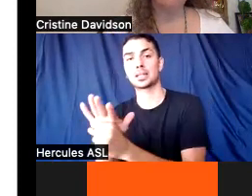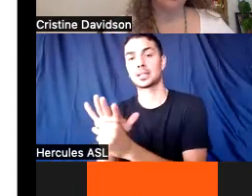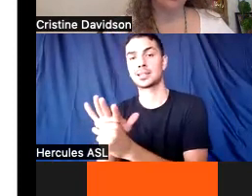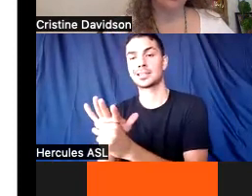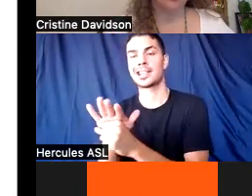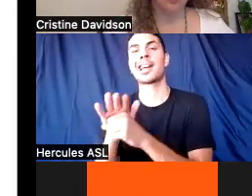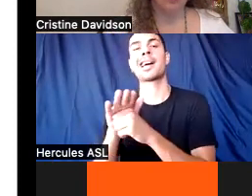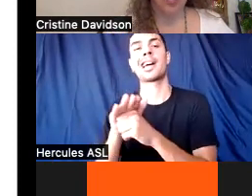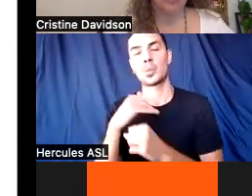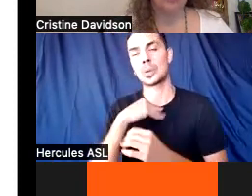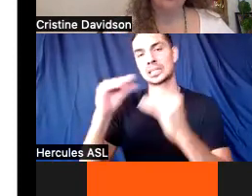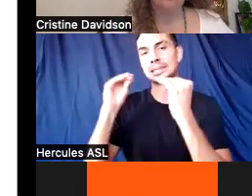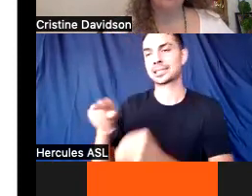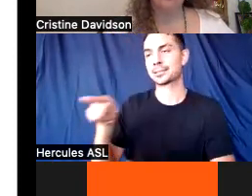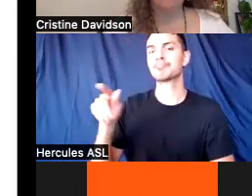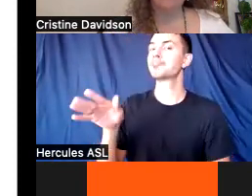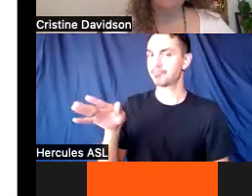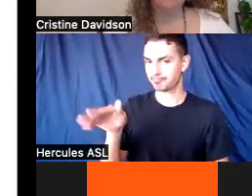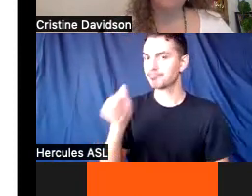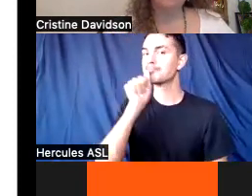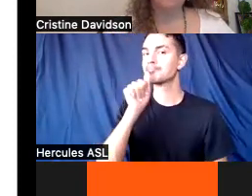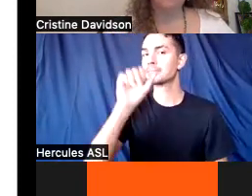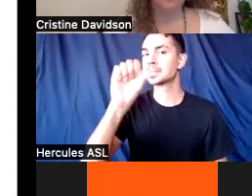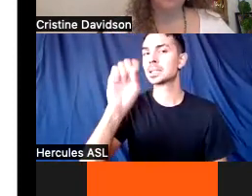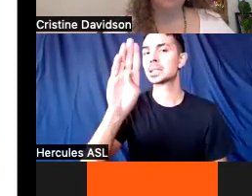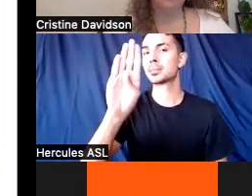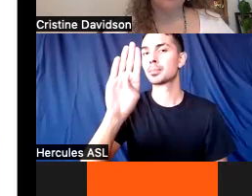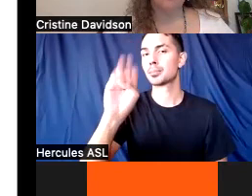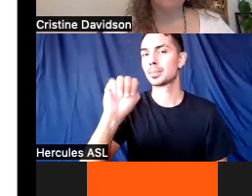taught submission to the oppressed?